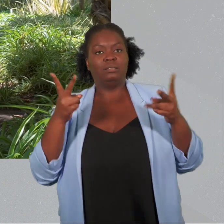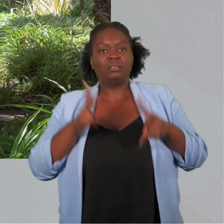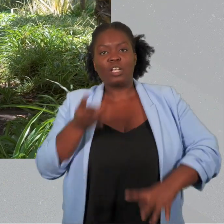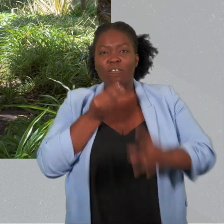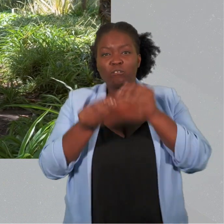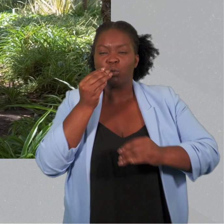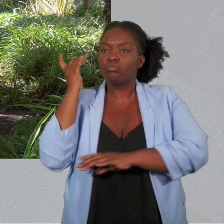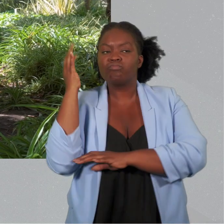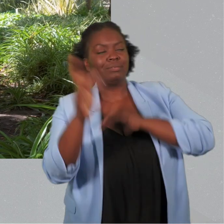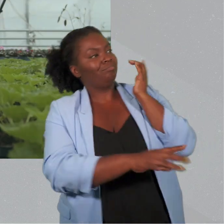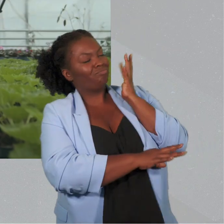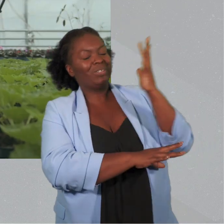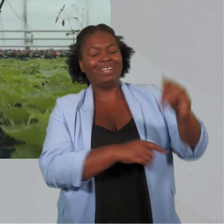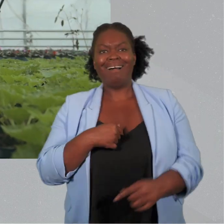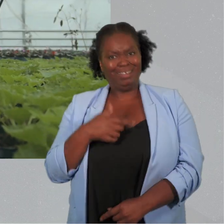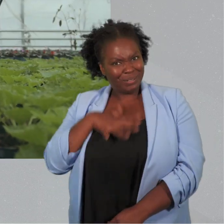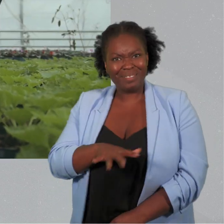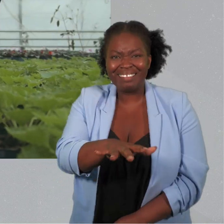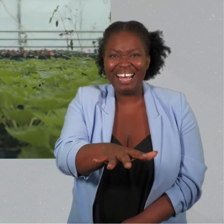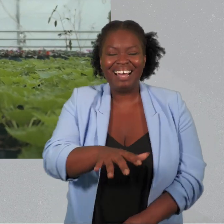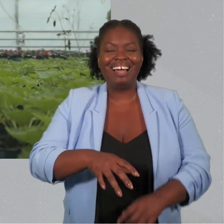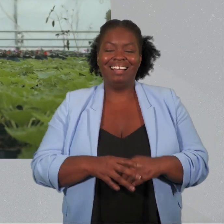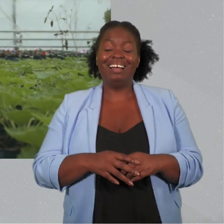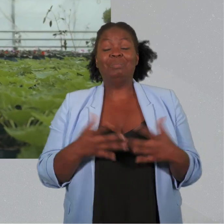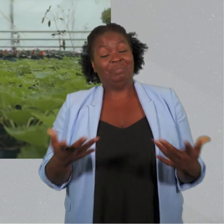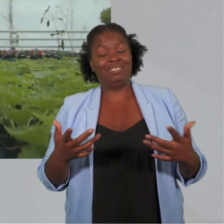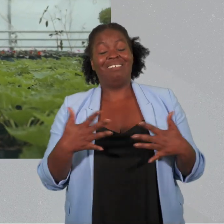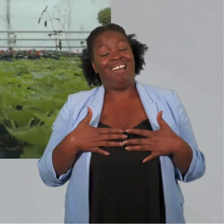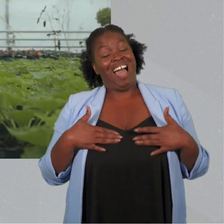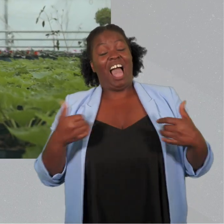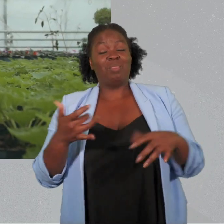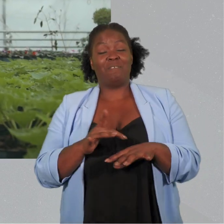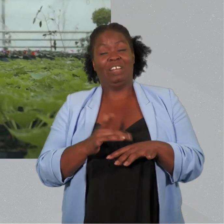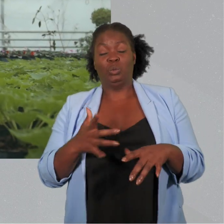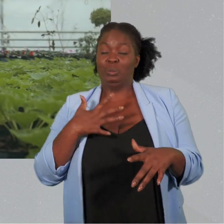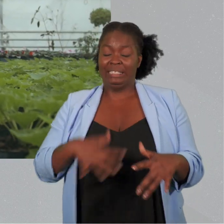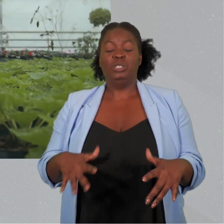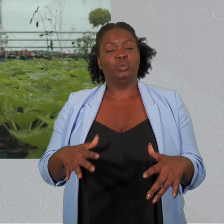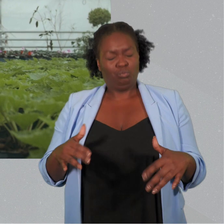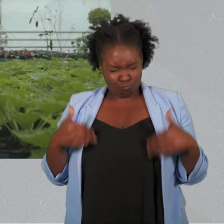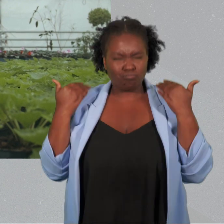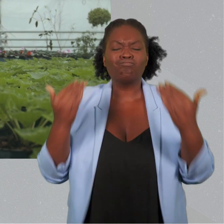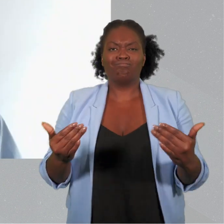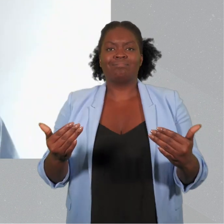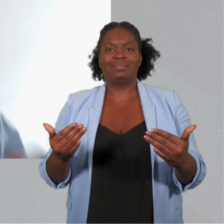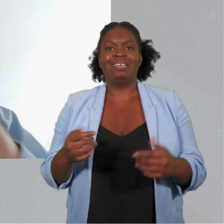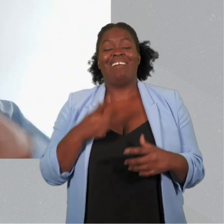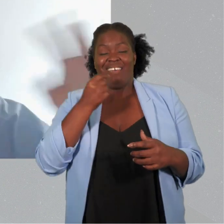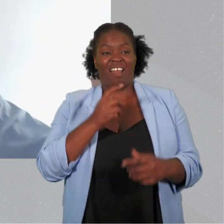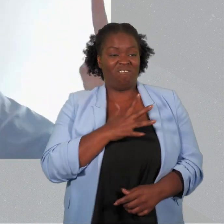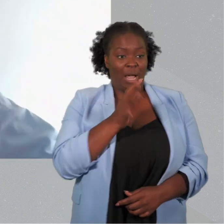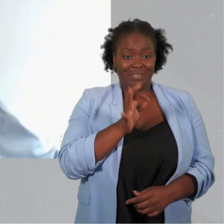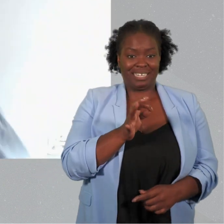greener cities, the kind of place we want to go to, if the health profession can make that argument, I think that's where you move from